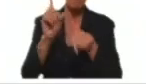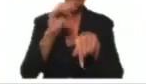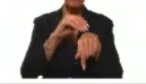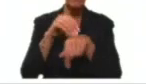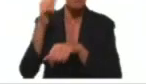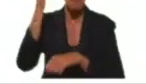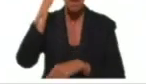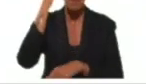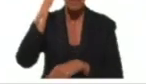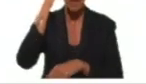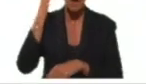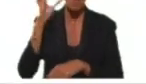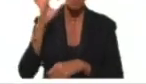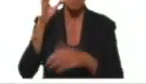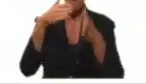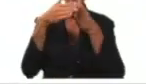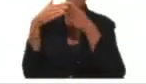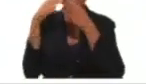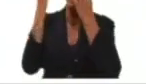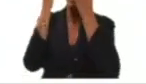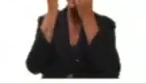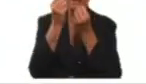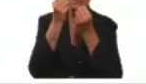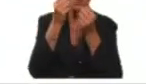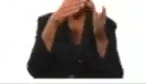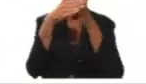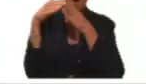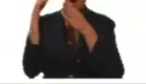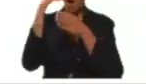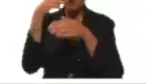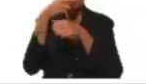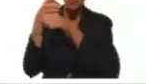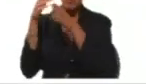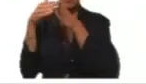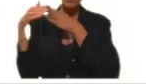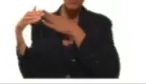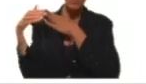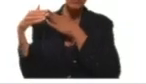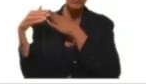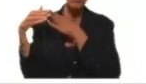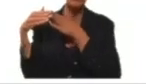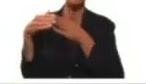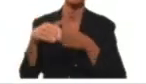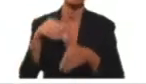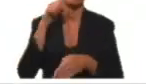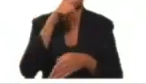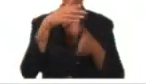transit stops. As I understand, we're in an area of the world, Europe, that is heating the quickest. Next slide,